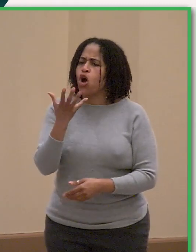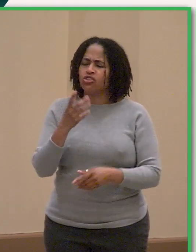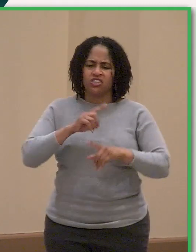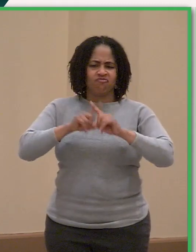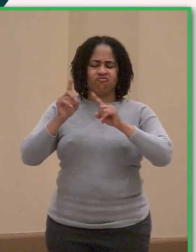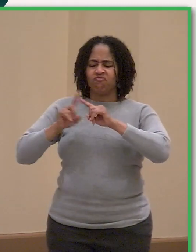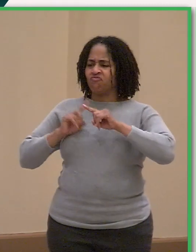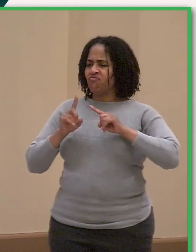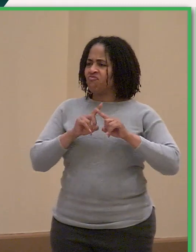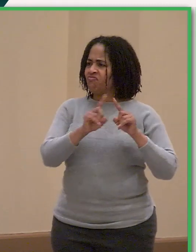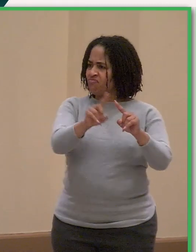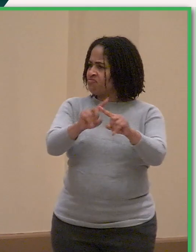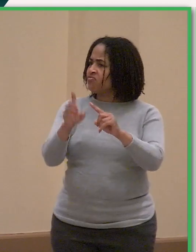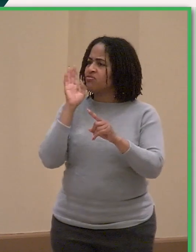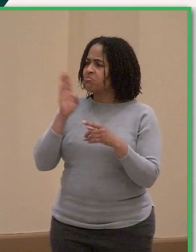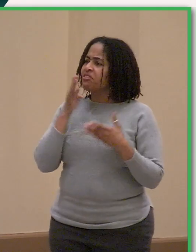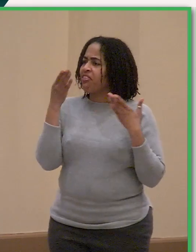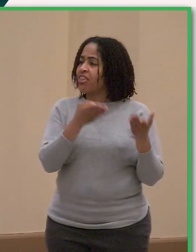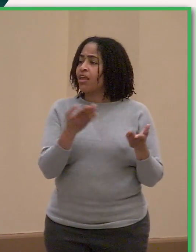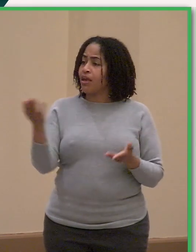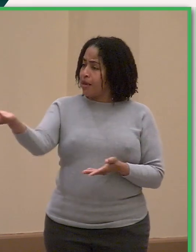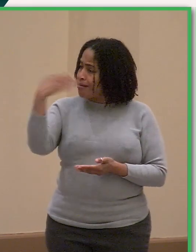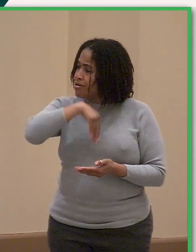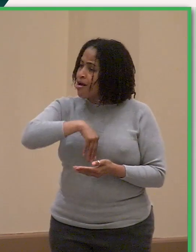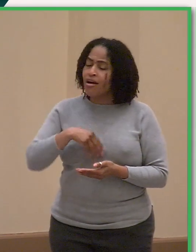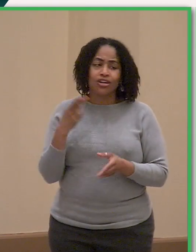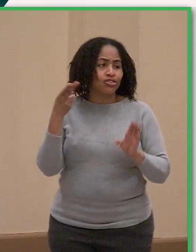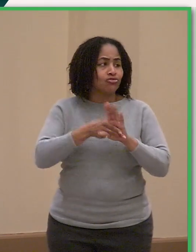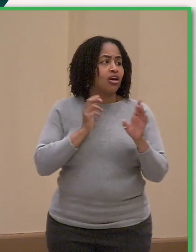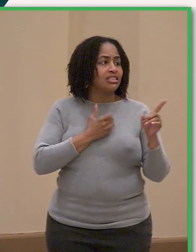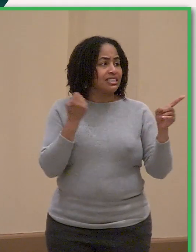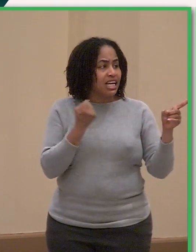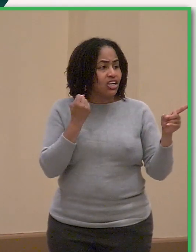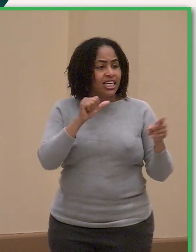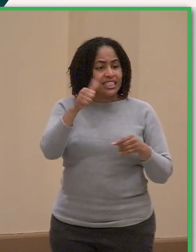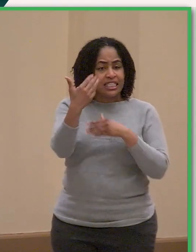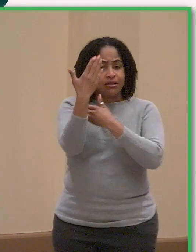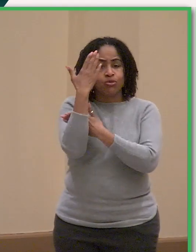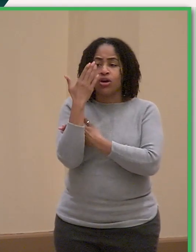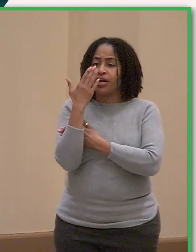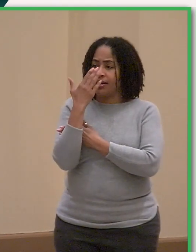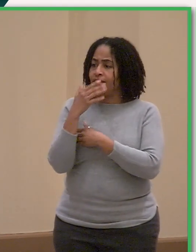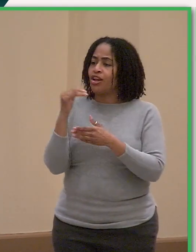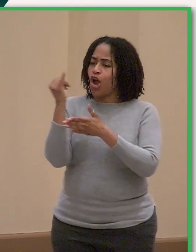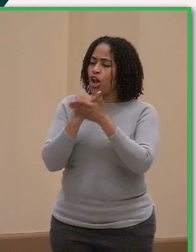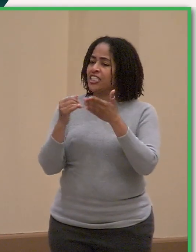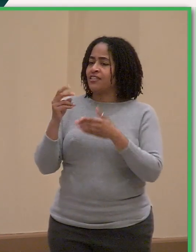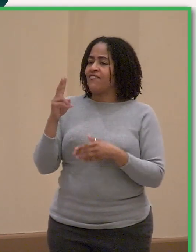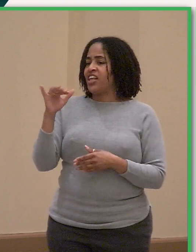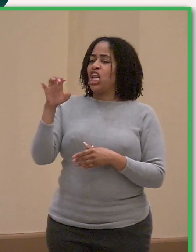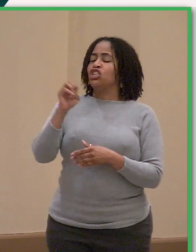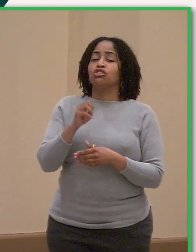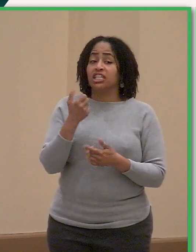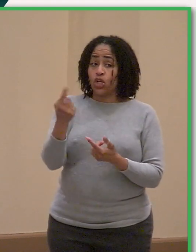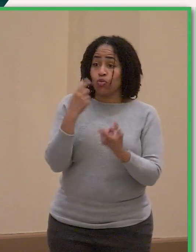bit of everything. So please come down this Saturday, 10 a.m., Artist Village. Any questions?